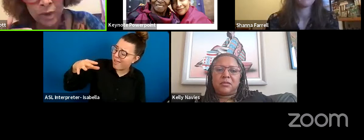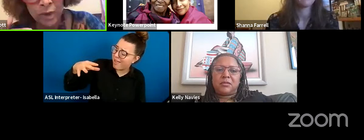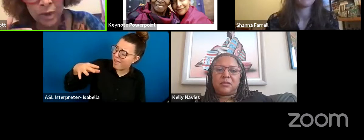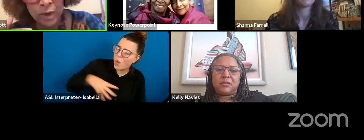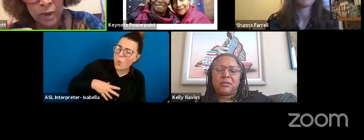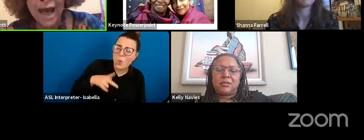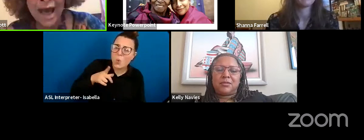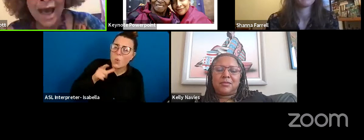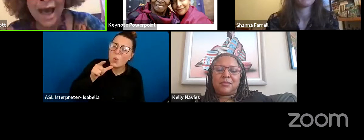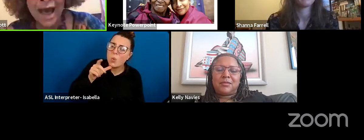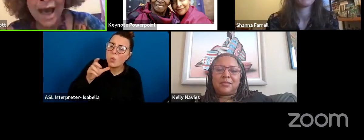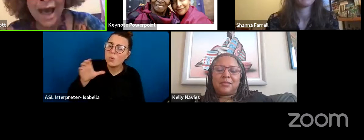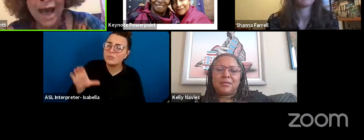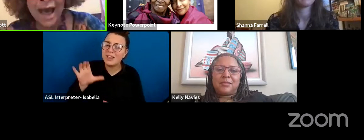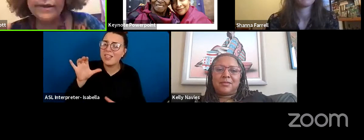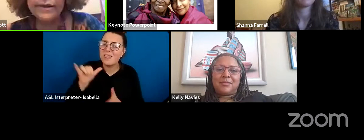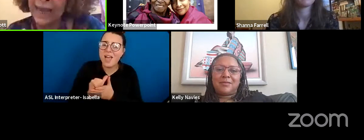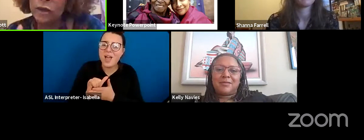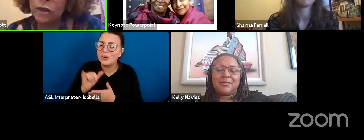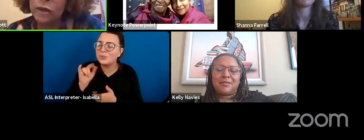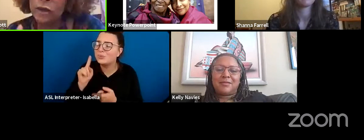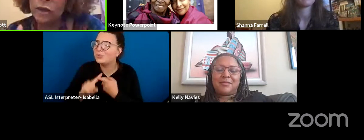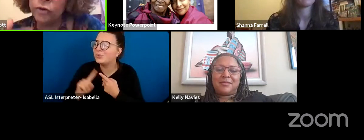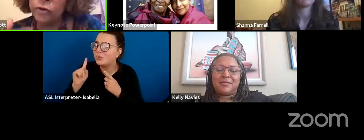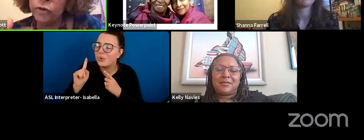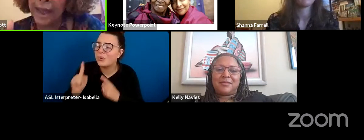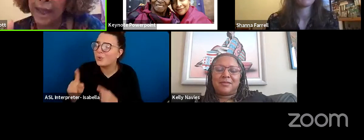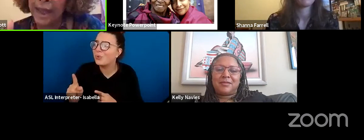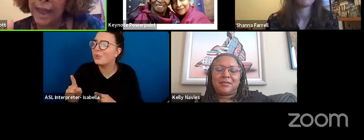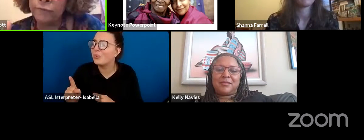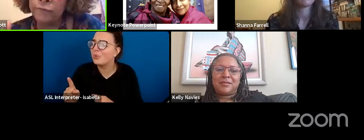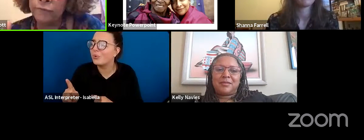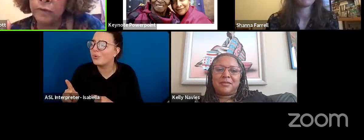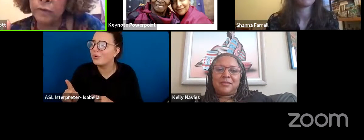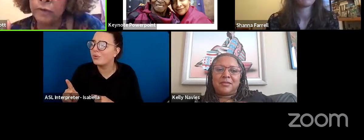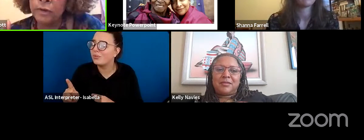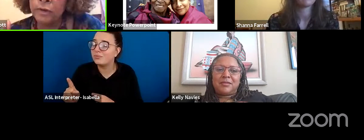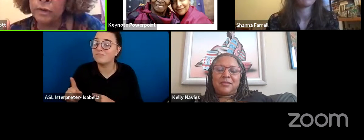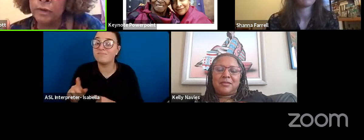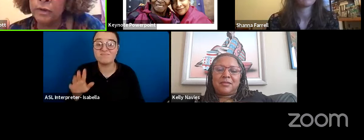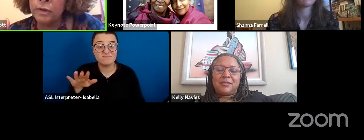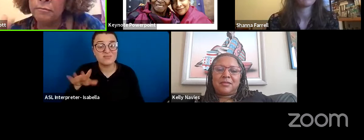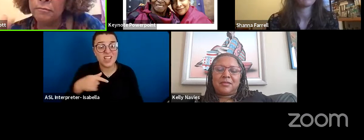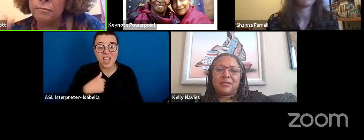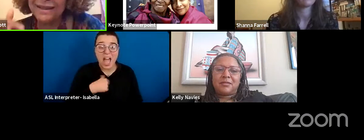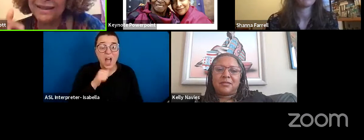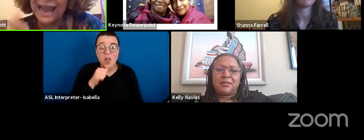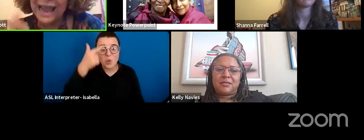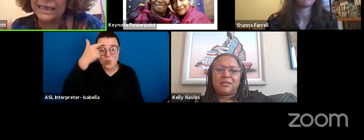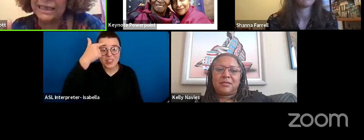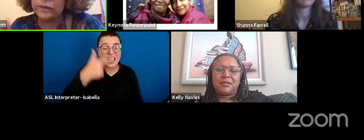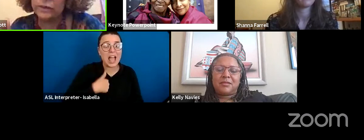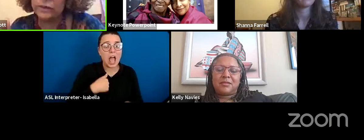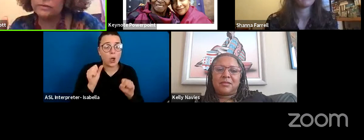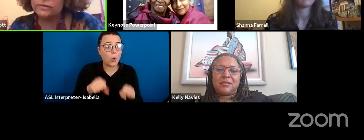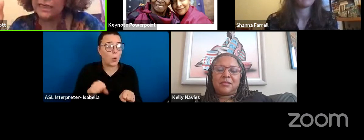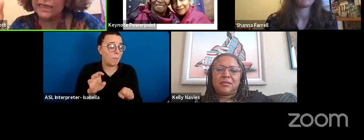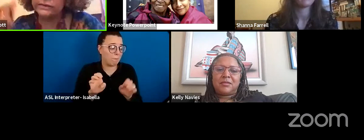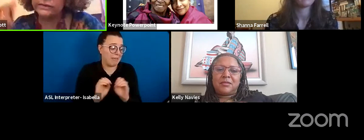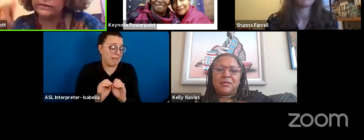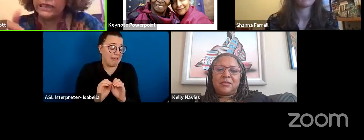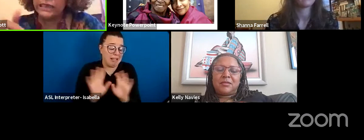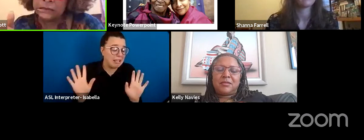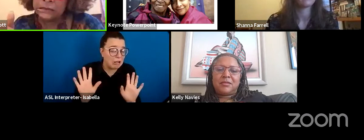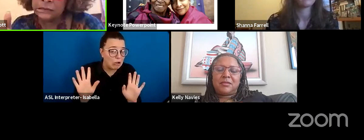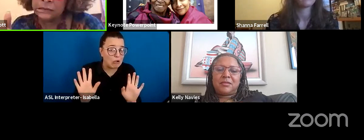you? Now, I don't think that I could have made it that clear, that